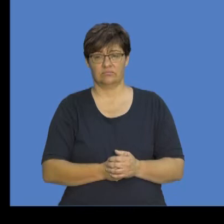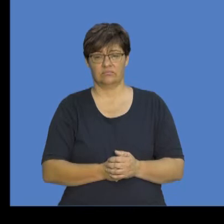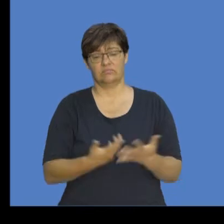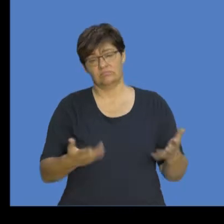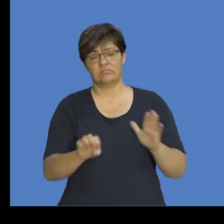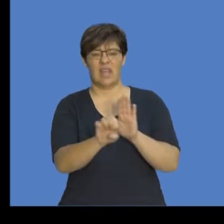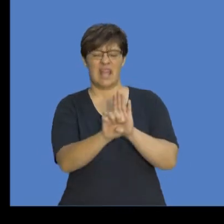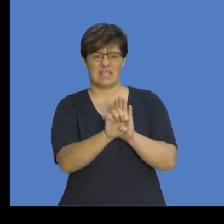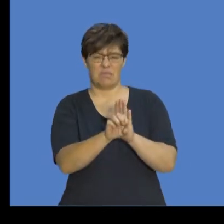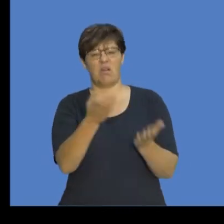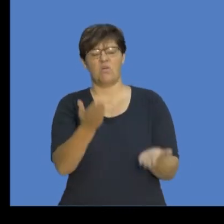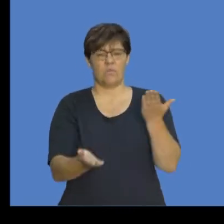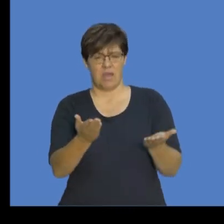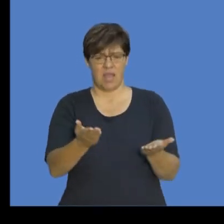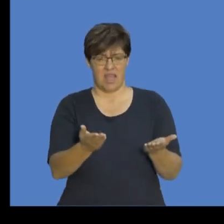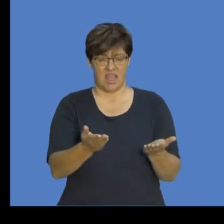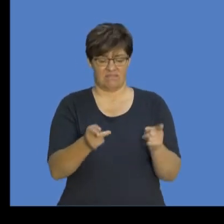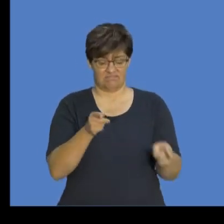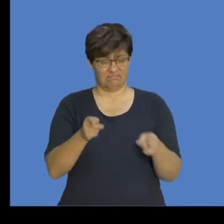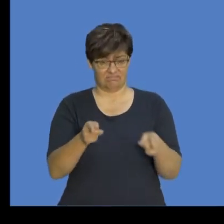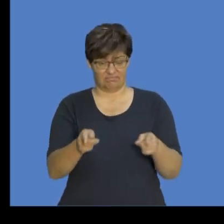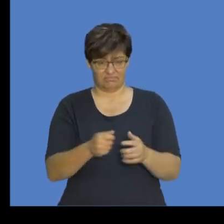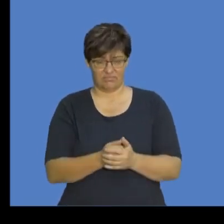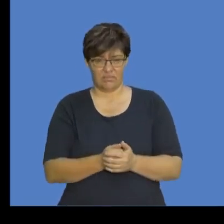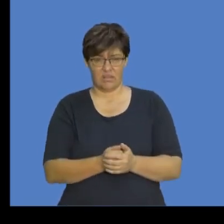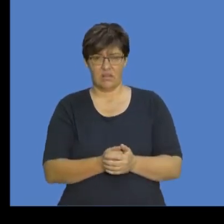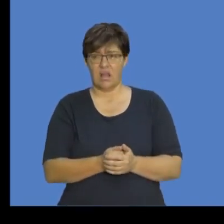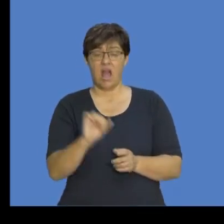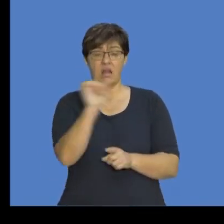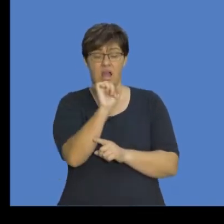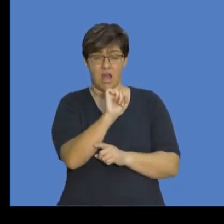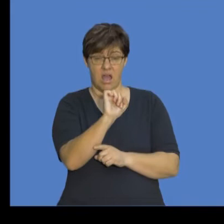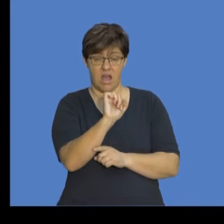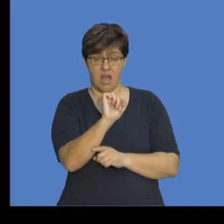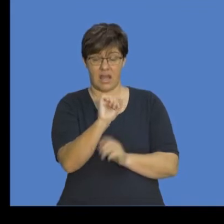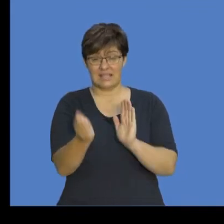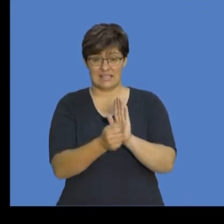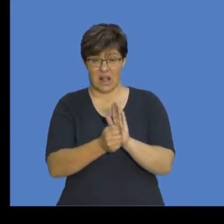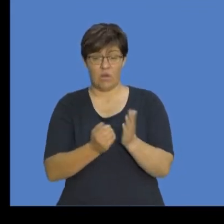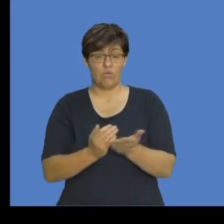So example of comparing set of data, let's look at it. The number of cars sold by two salesmen.